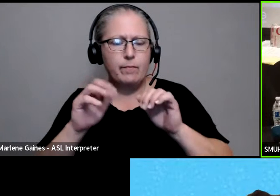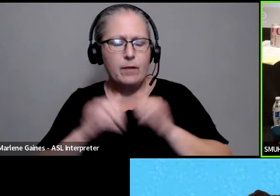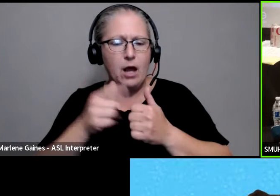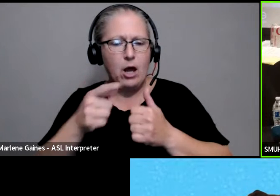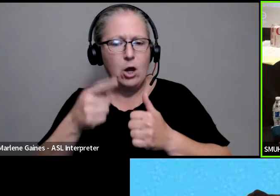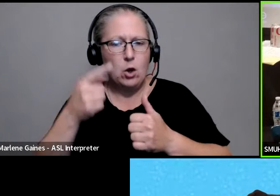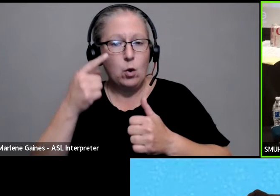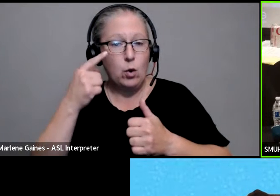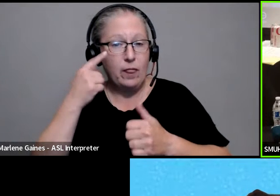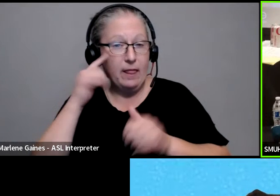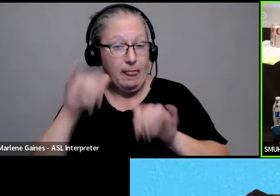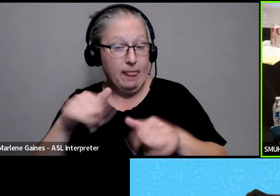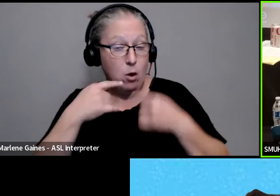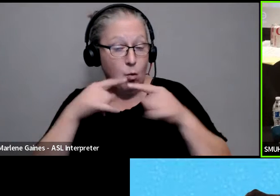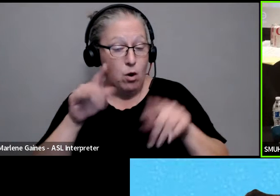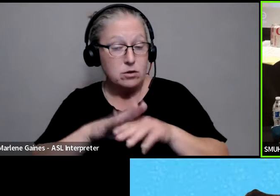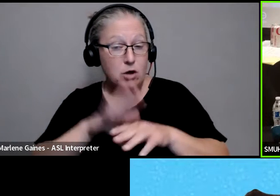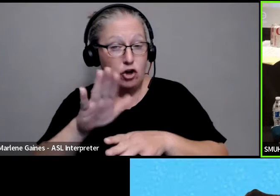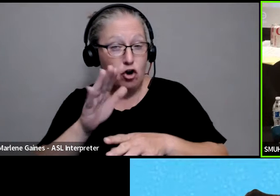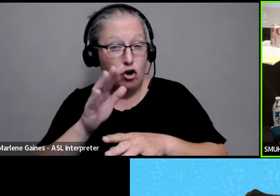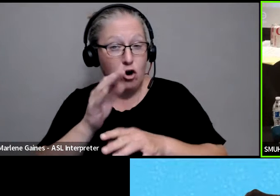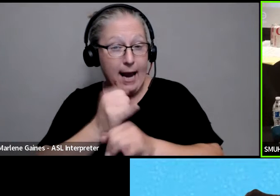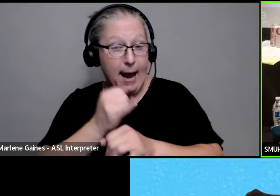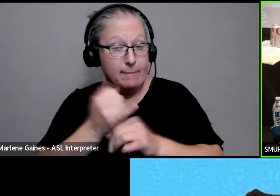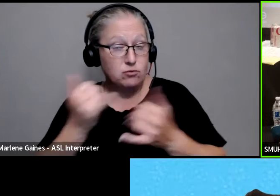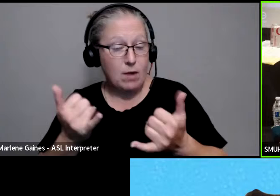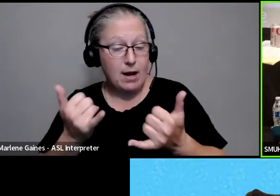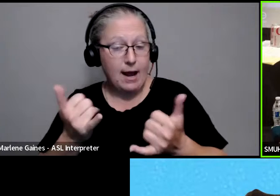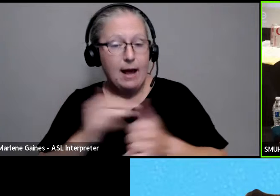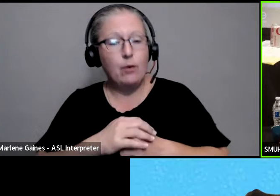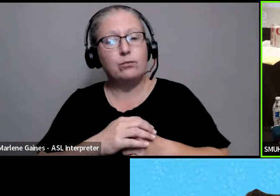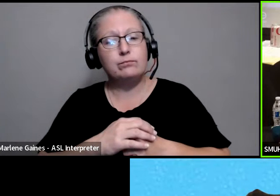your campuses right now. So